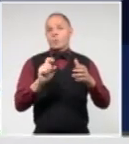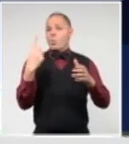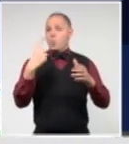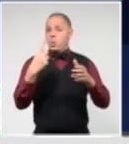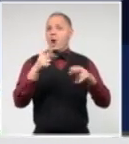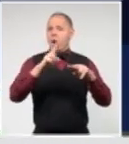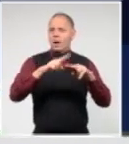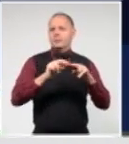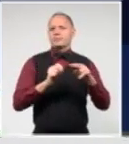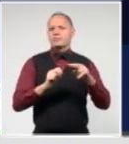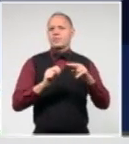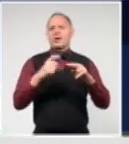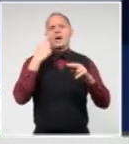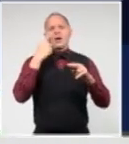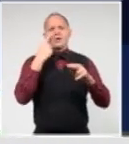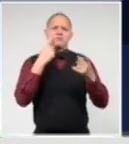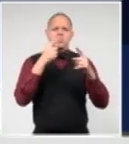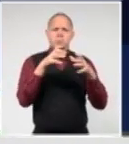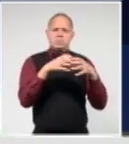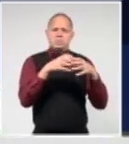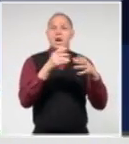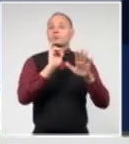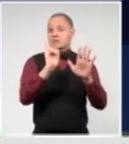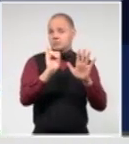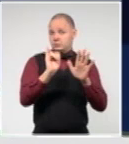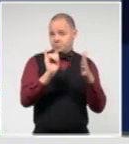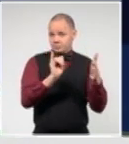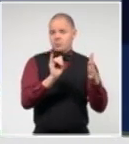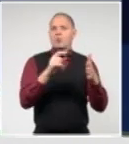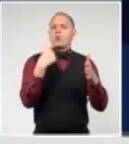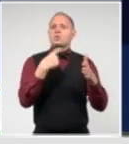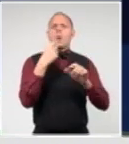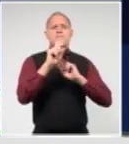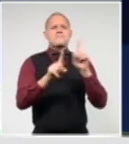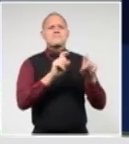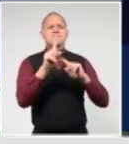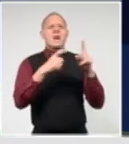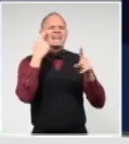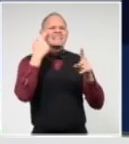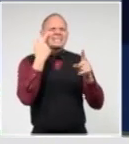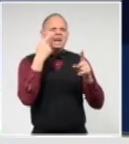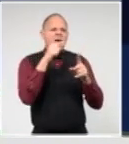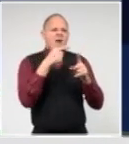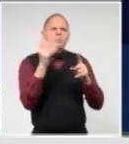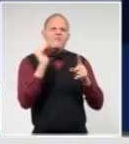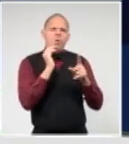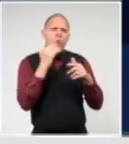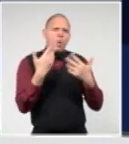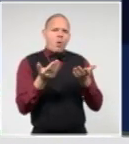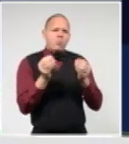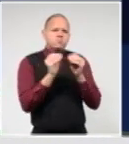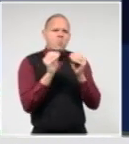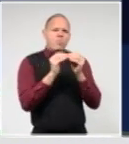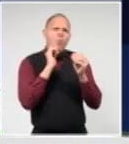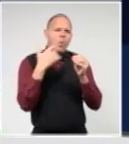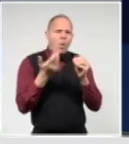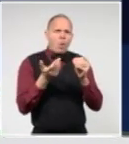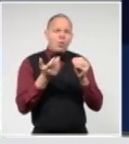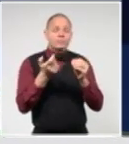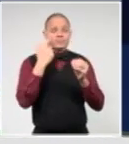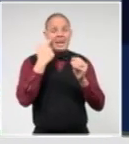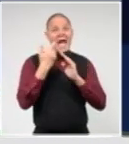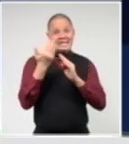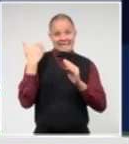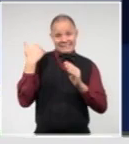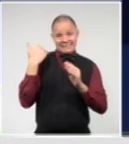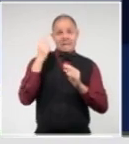pending cases. For example, of the 80 cases reported over the last 15 days, the source of infection